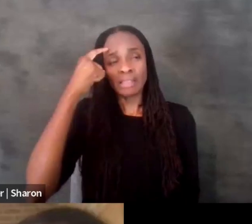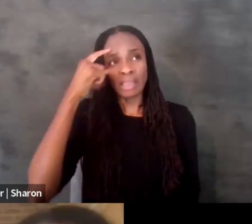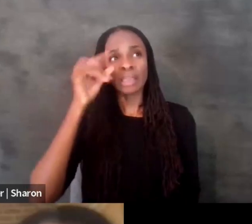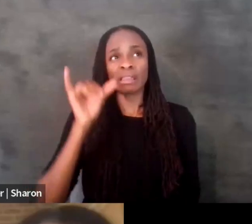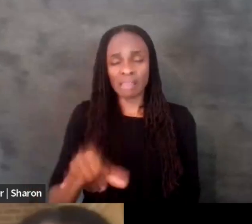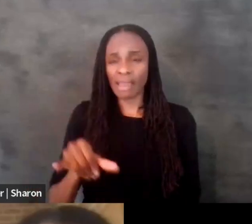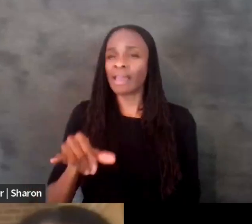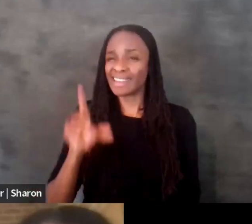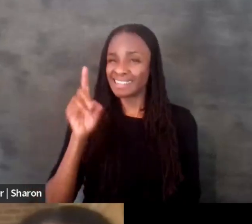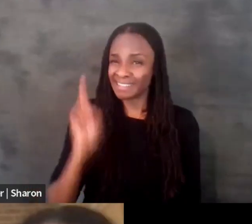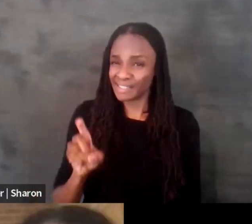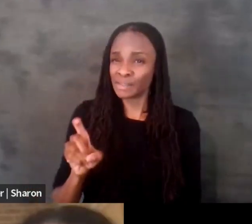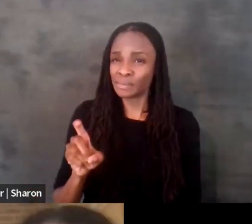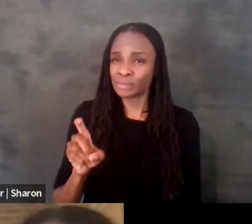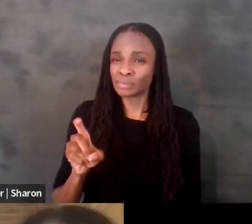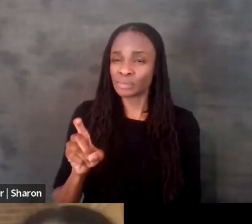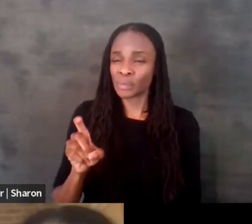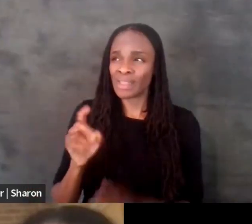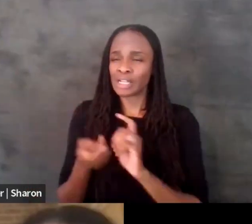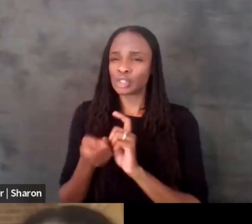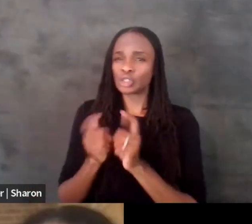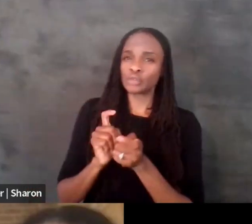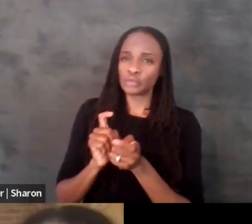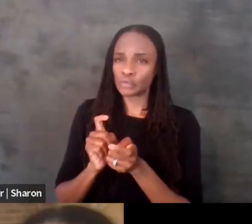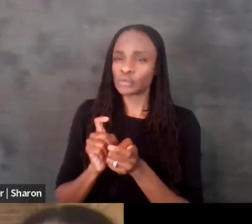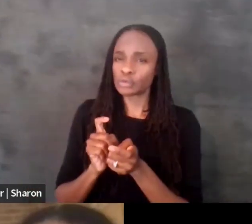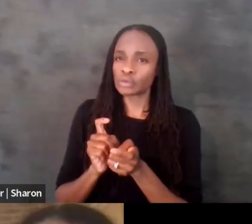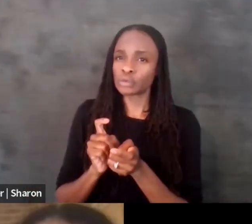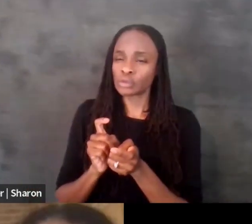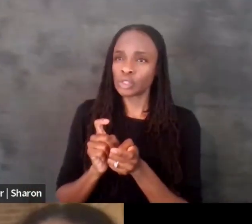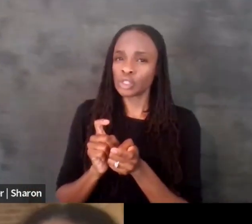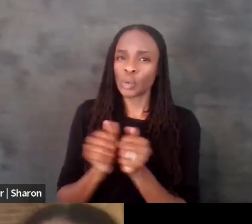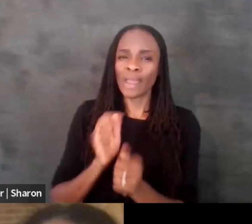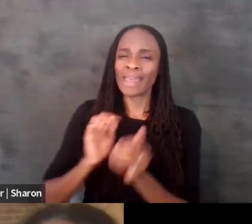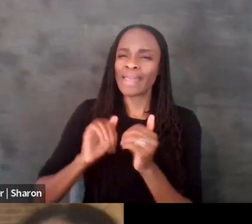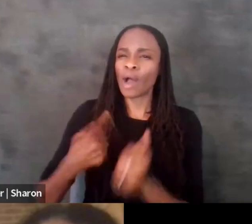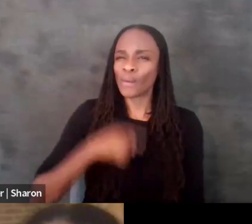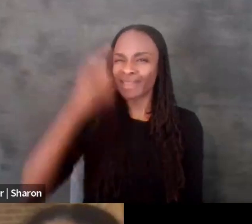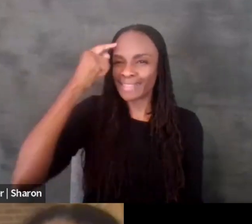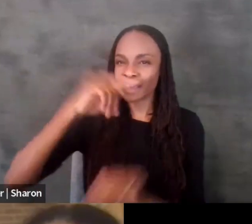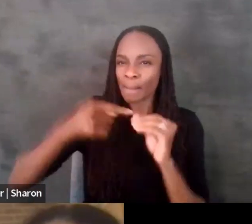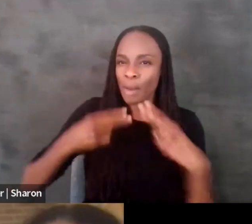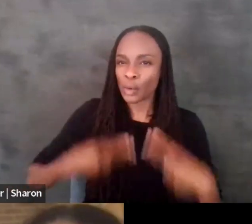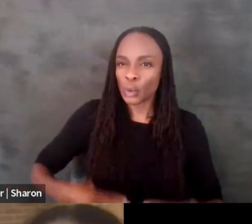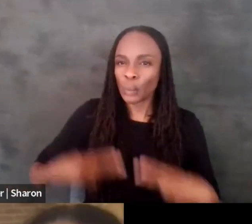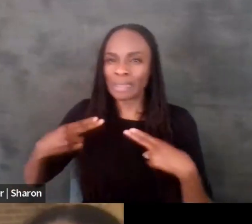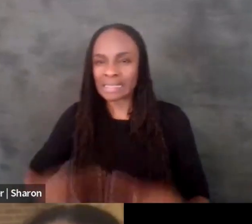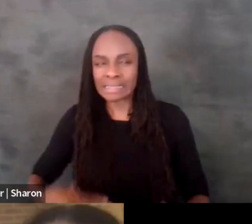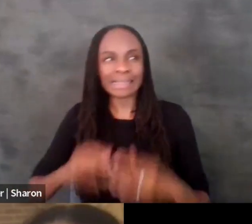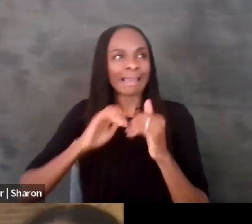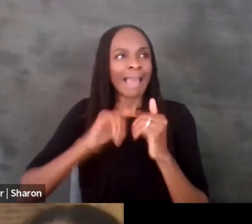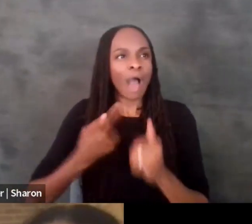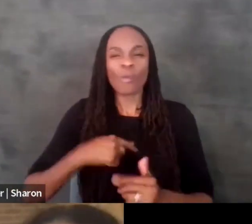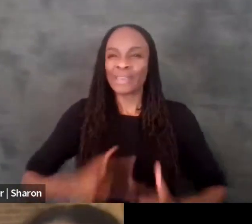there has to be a shift in thinking of humans, of how we live